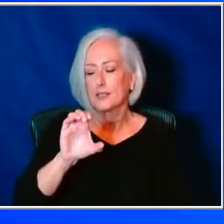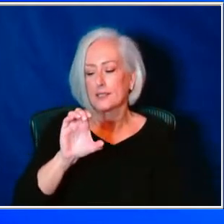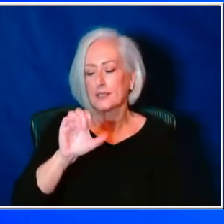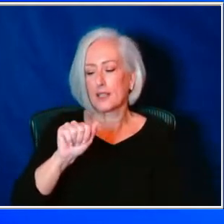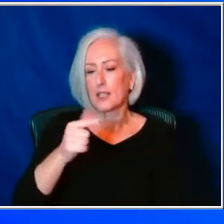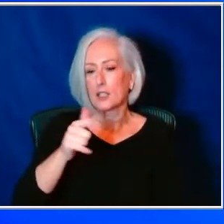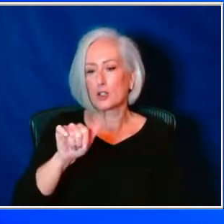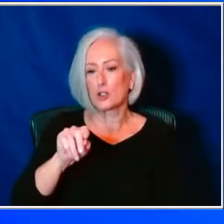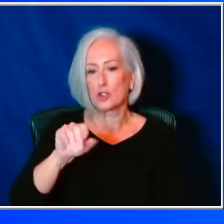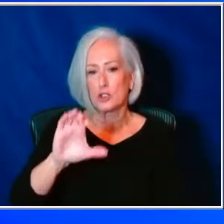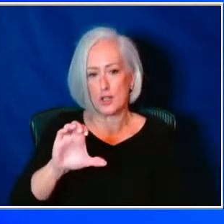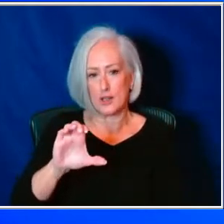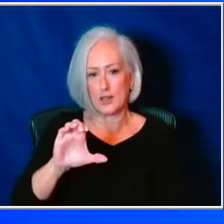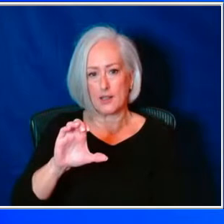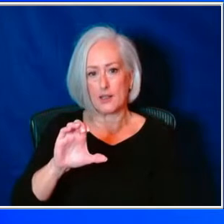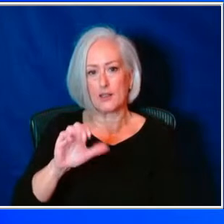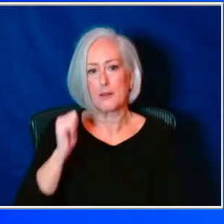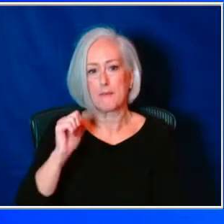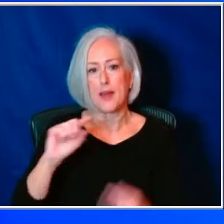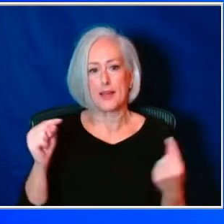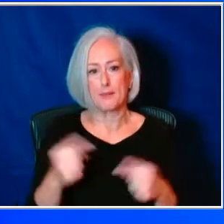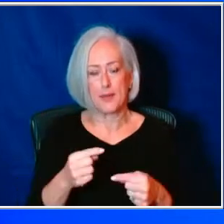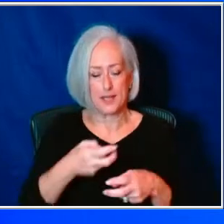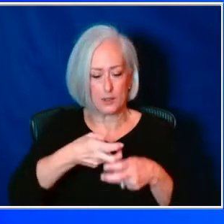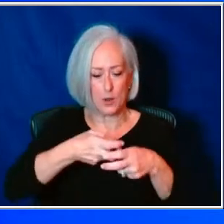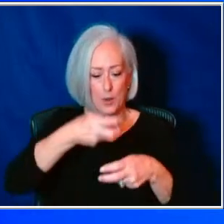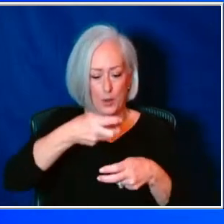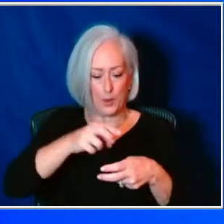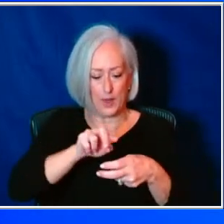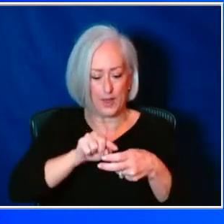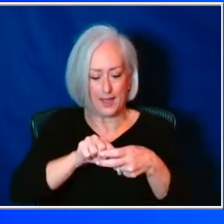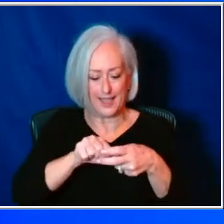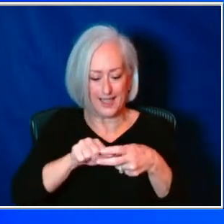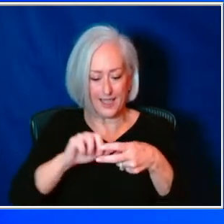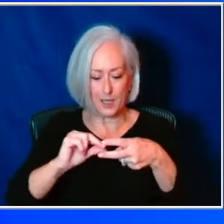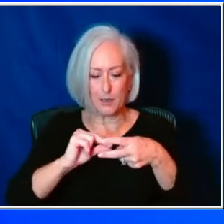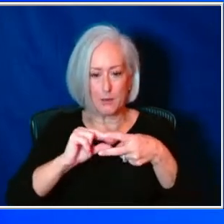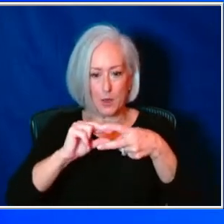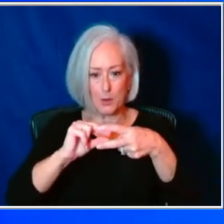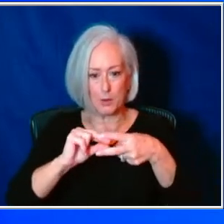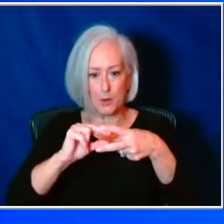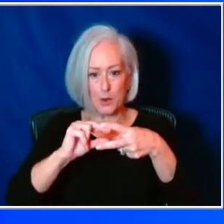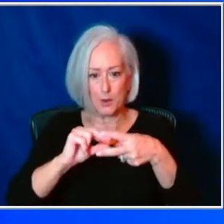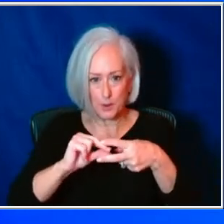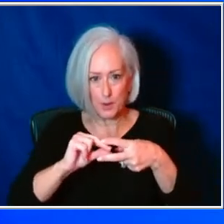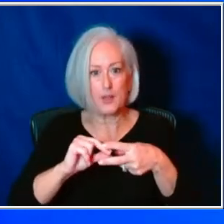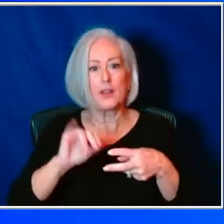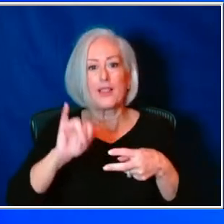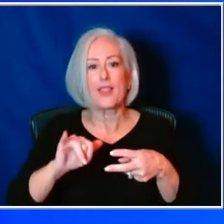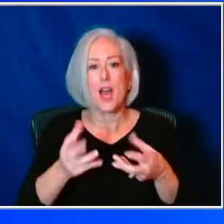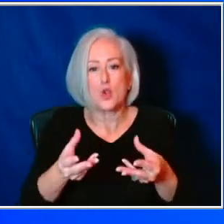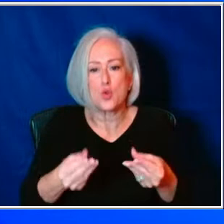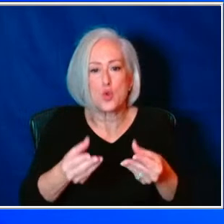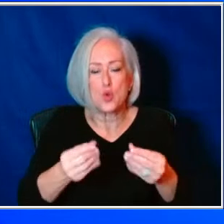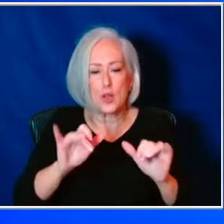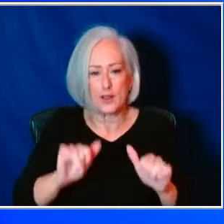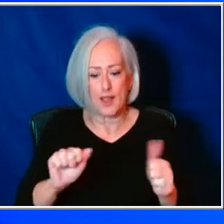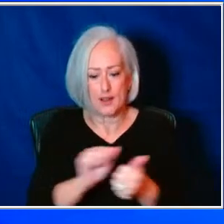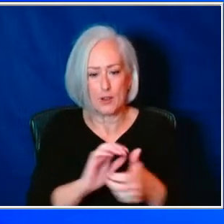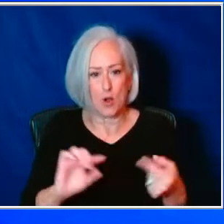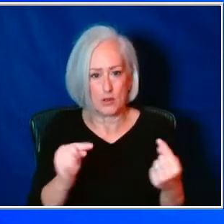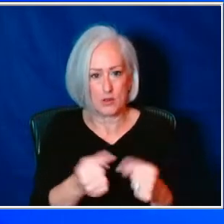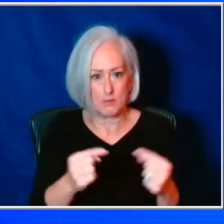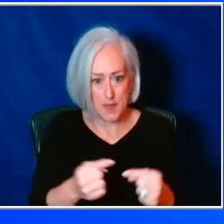vertebral bodies, and those cushions can actually generate pain for folks, we think. Folks can also have some degeneration of the